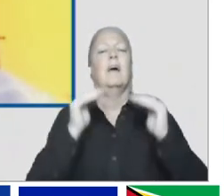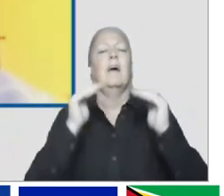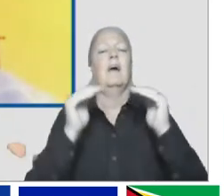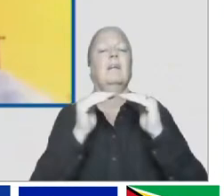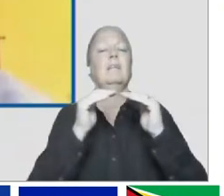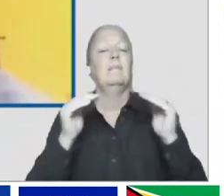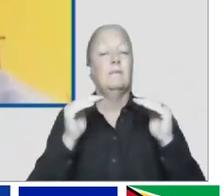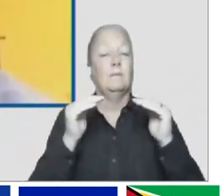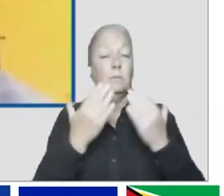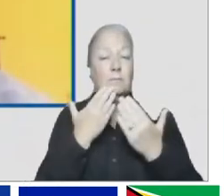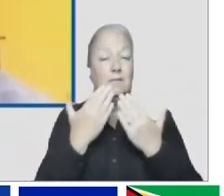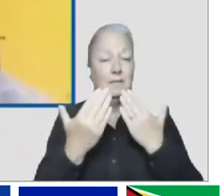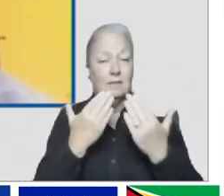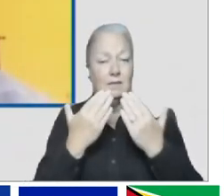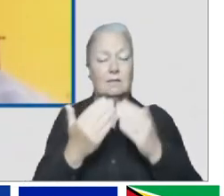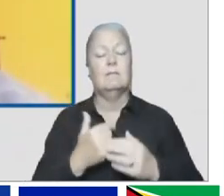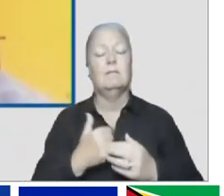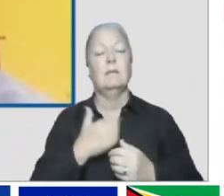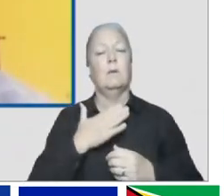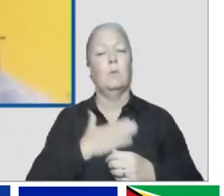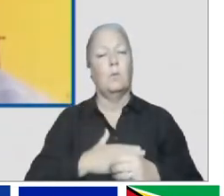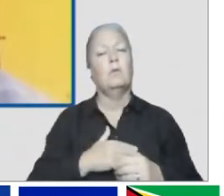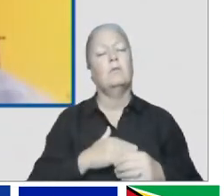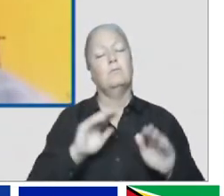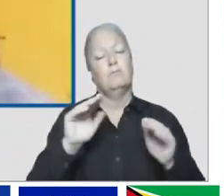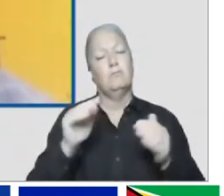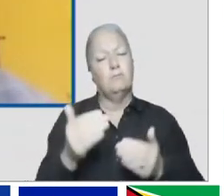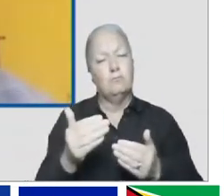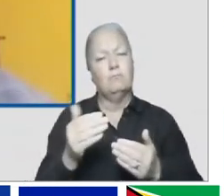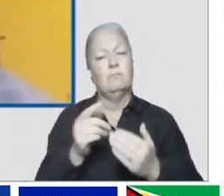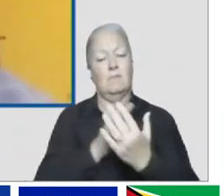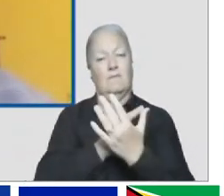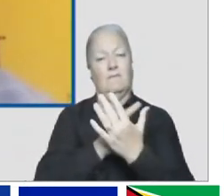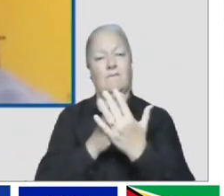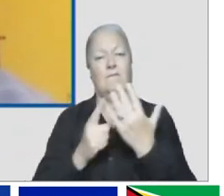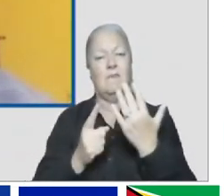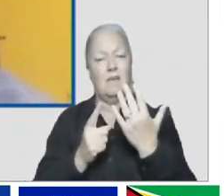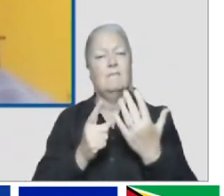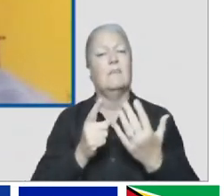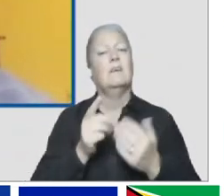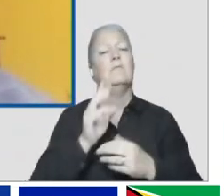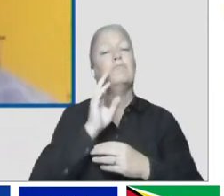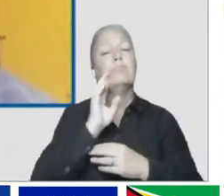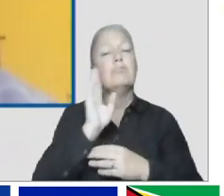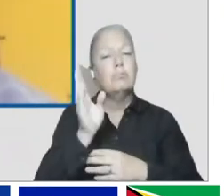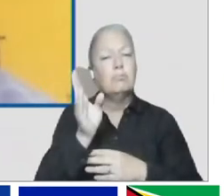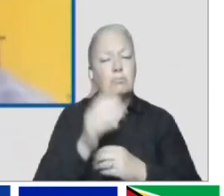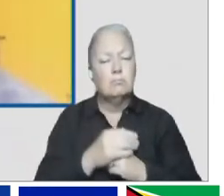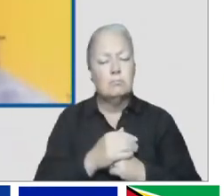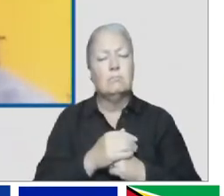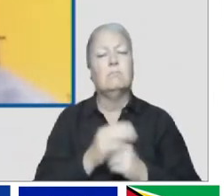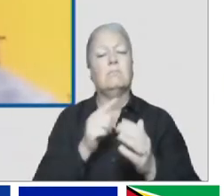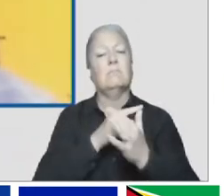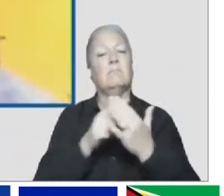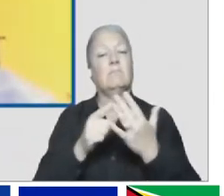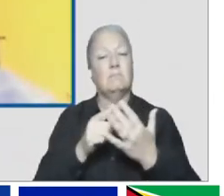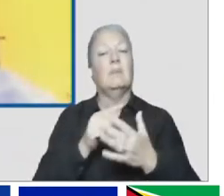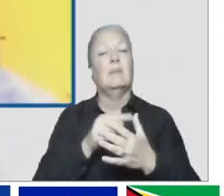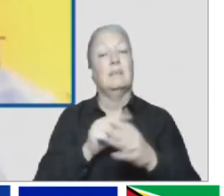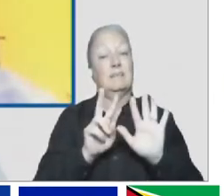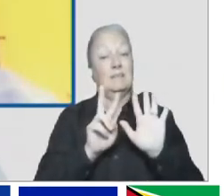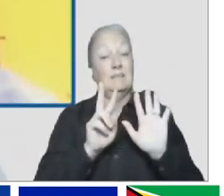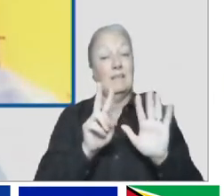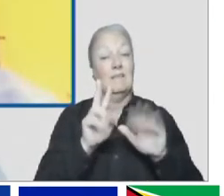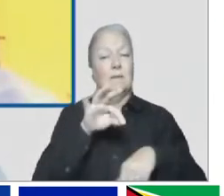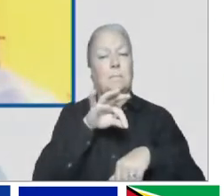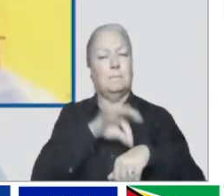introducing one by one the five speakers who will be speaking for 7 minutes on a topic which has been